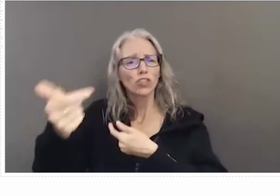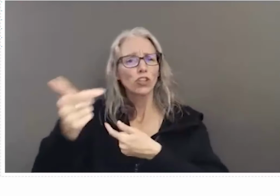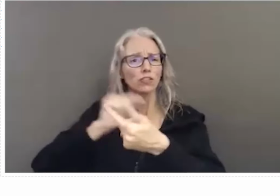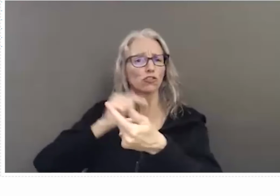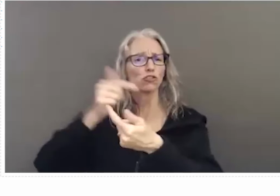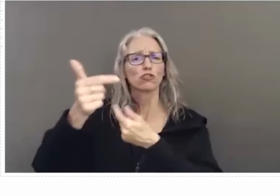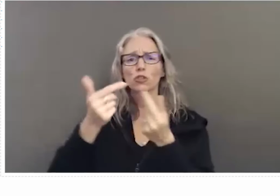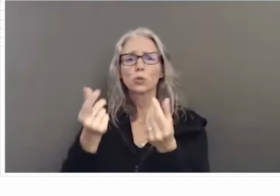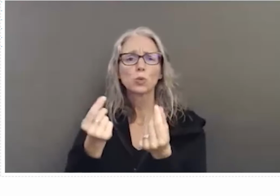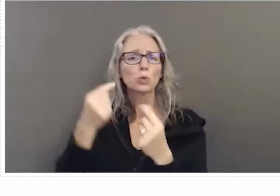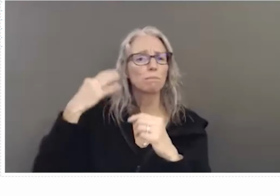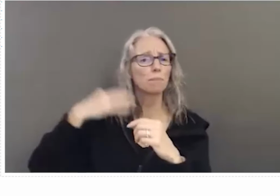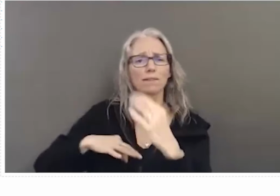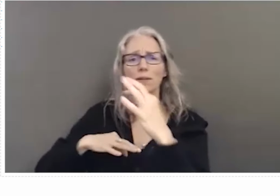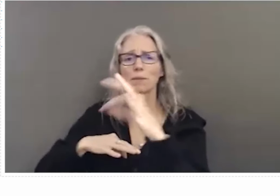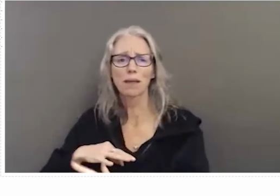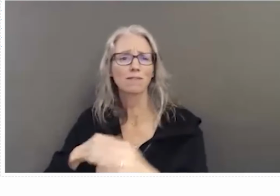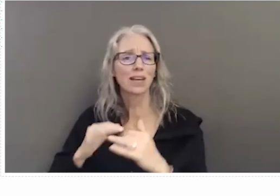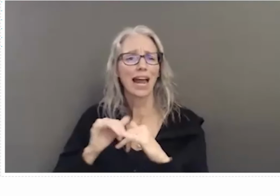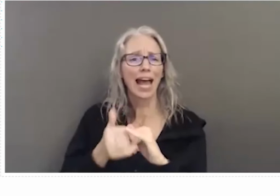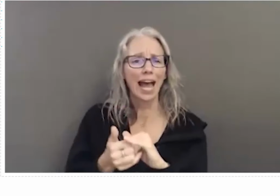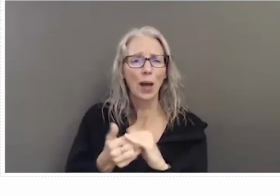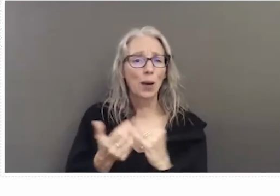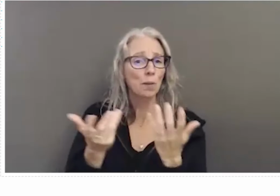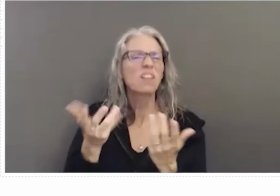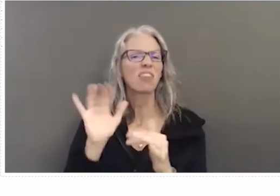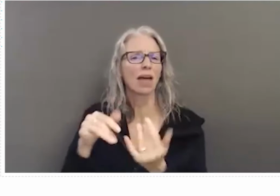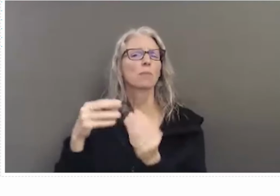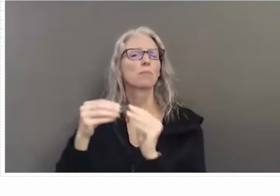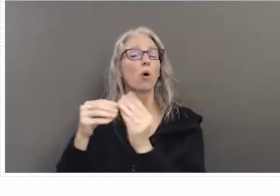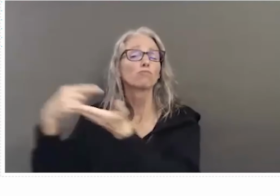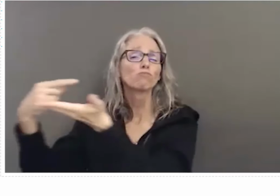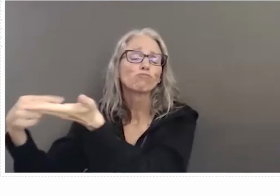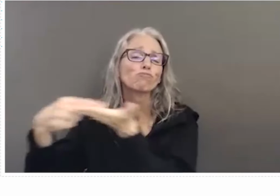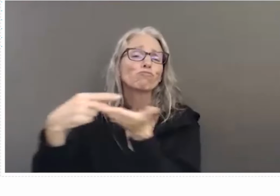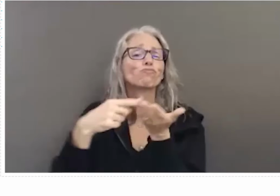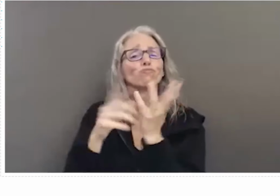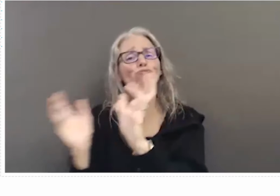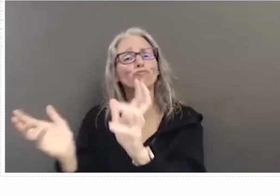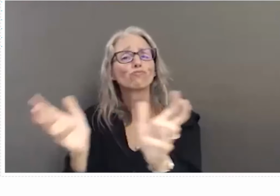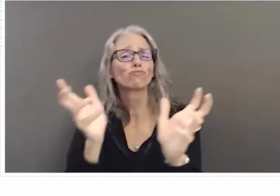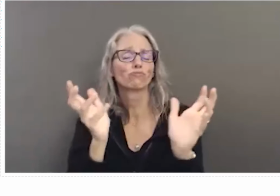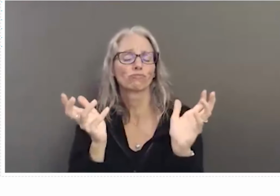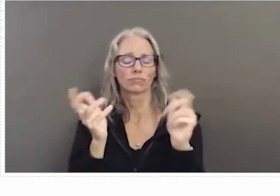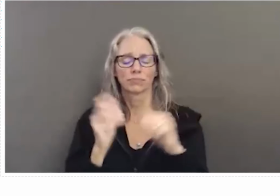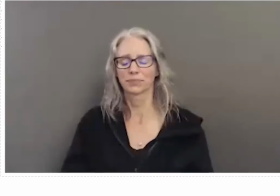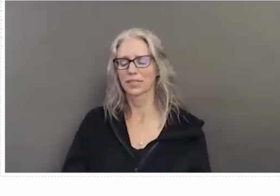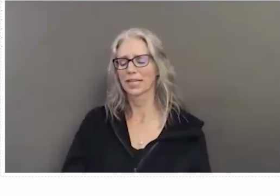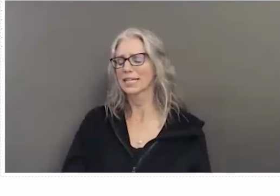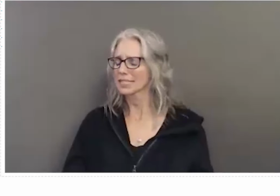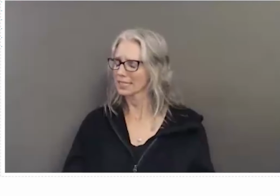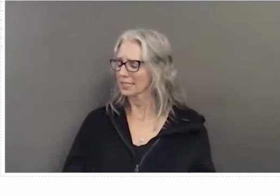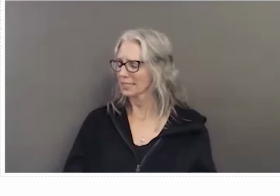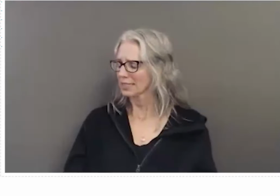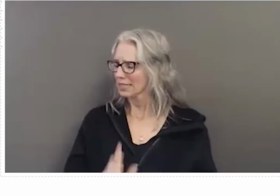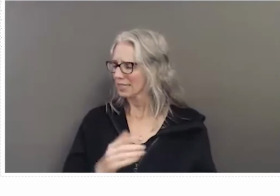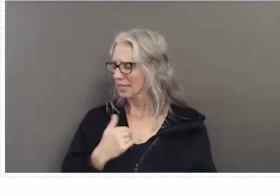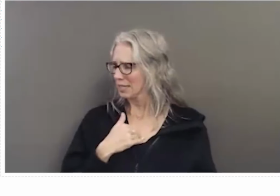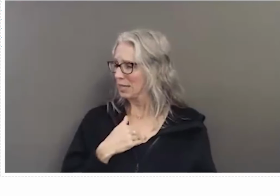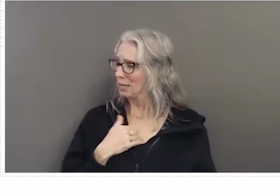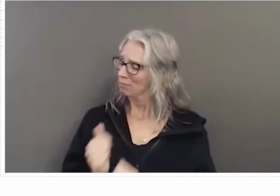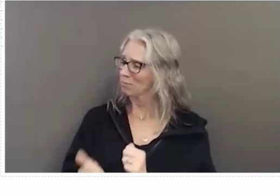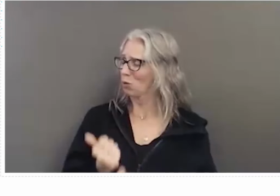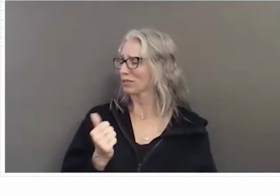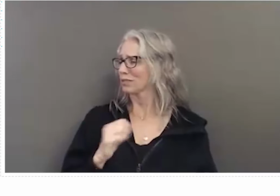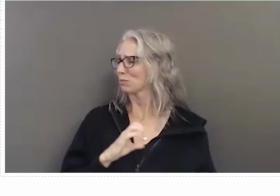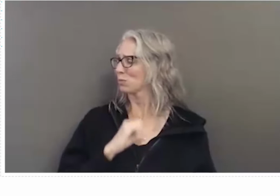businesses. I feel like I'm forgetting the second part of the question, or sorry, what am I most proud of, or sort of what has grown out of